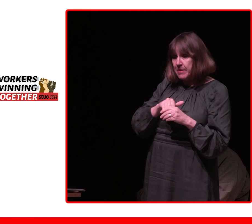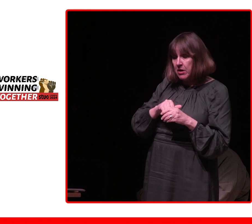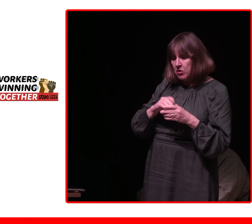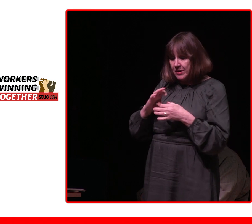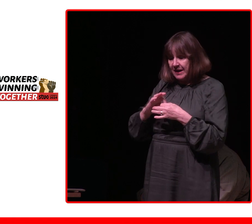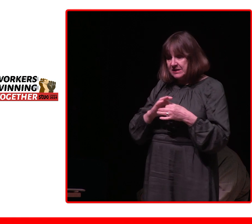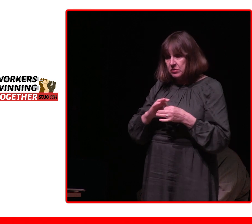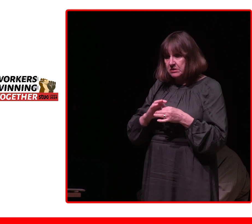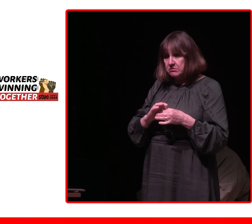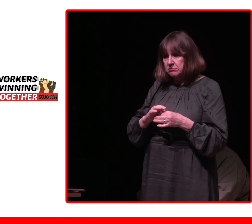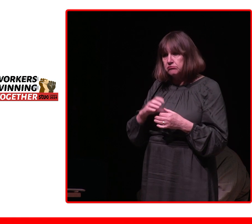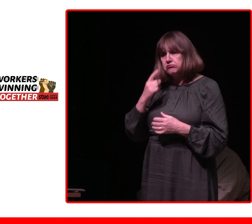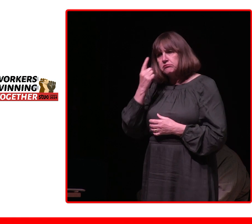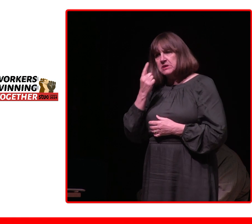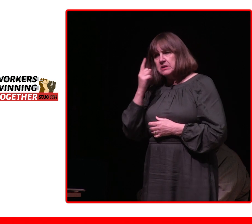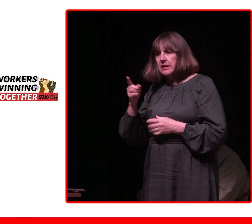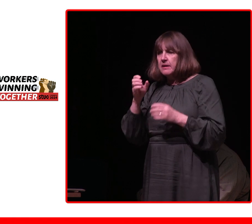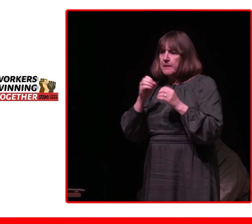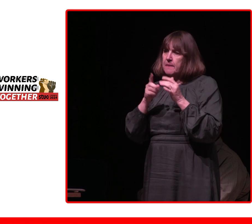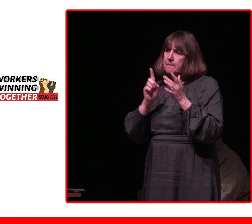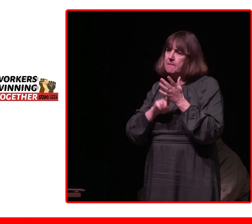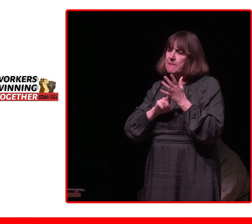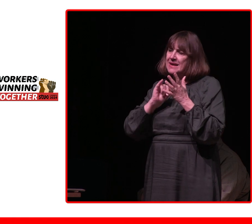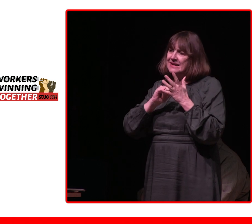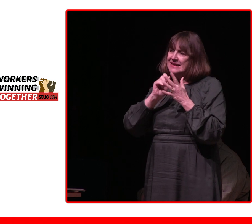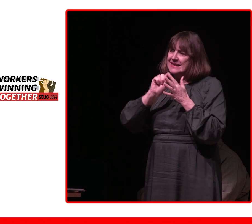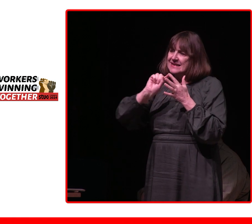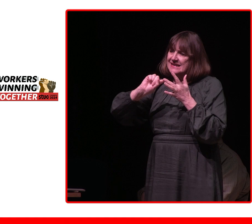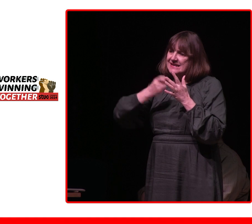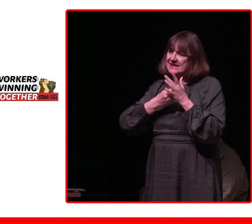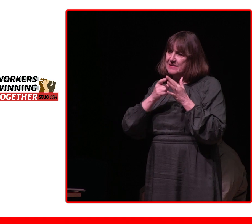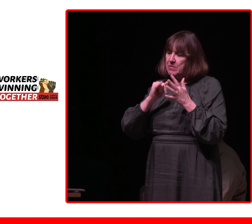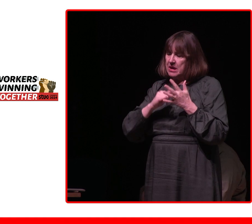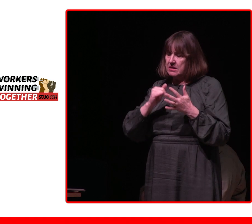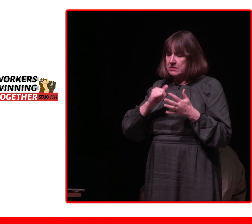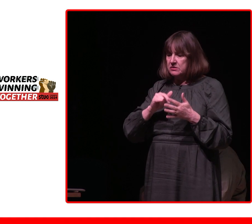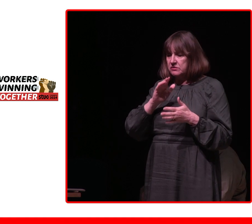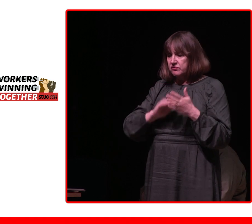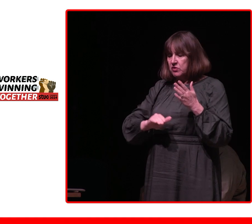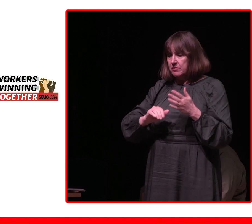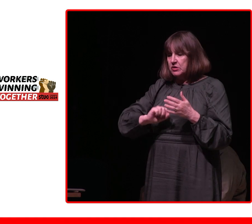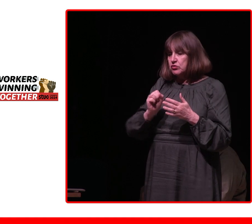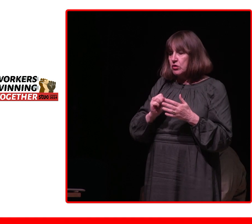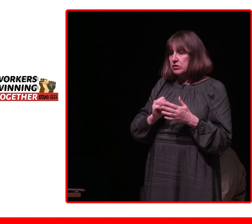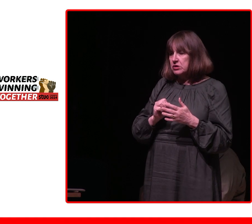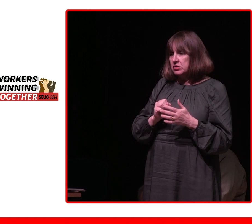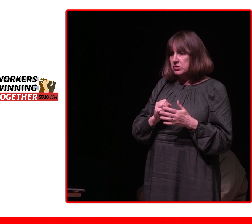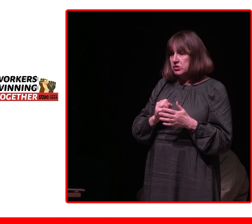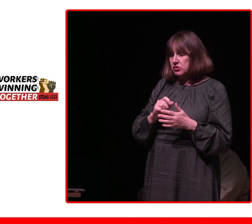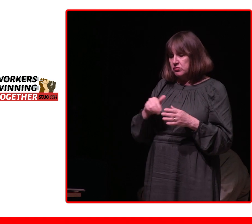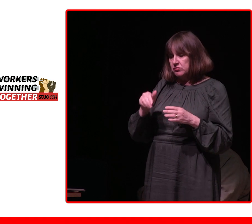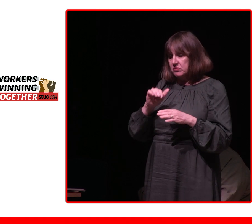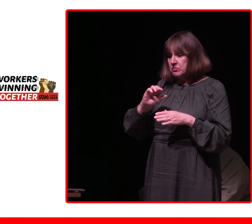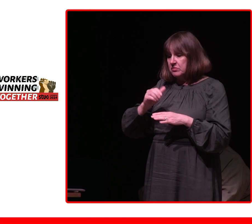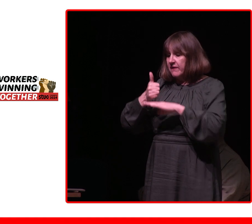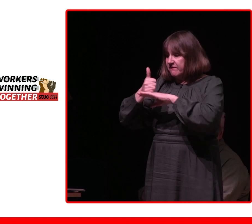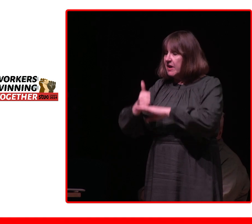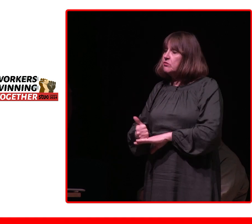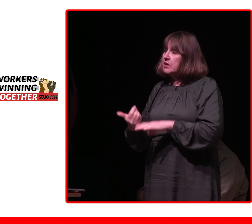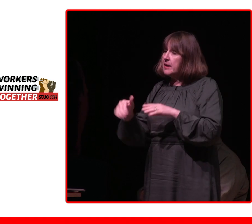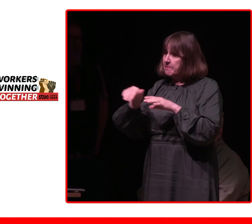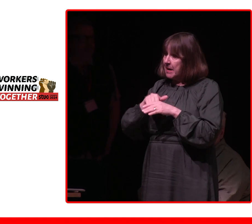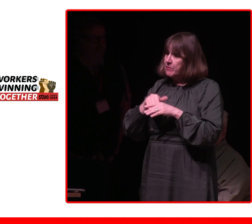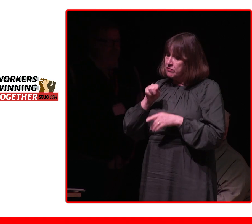affiliate, consider that. Bill Spears, the General Secretary of the Scottish TUC, many years ago was a founder member of